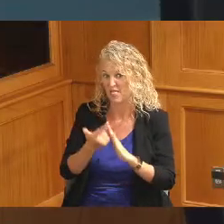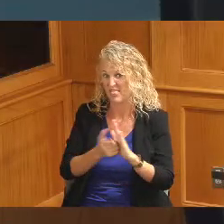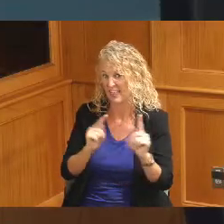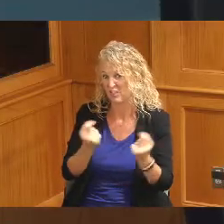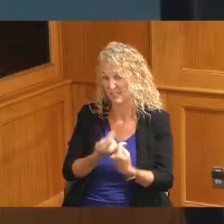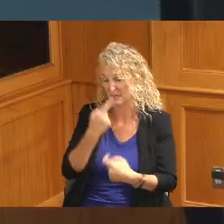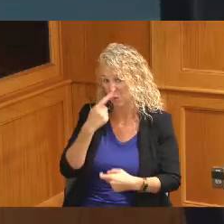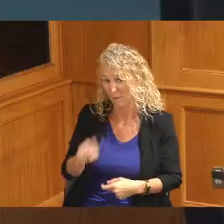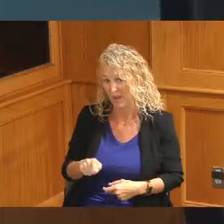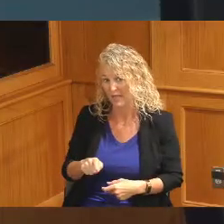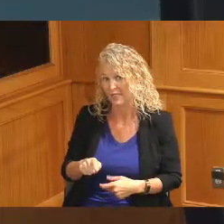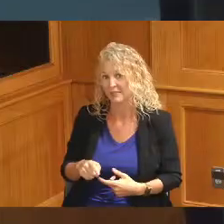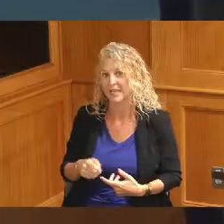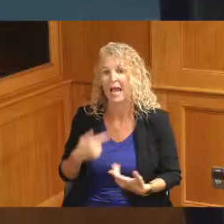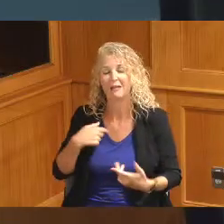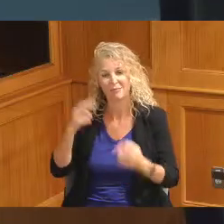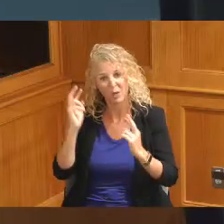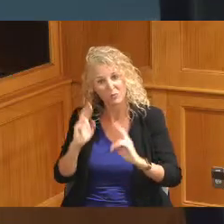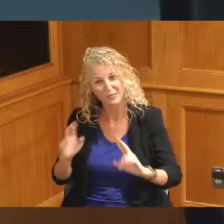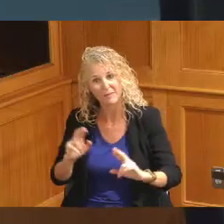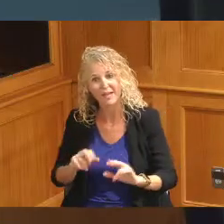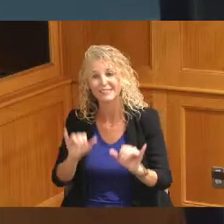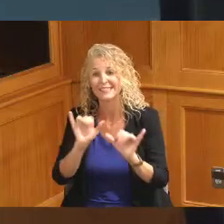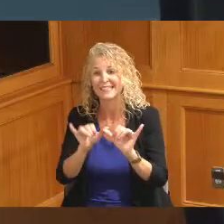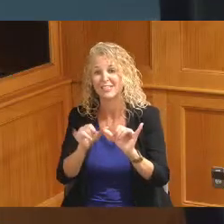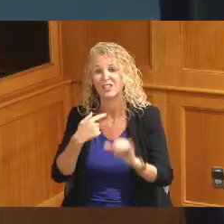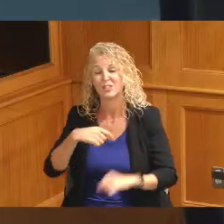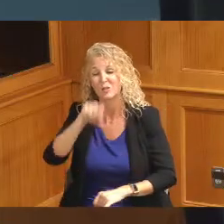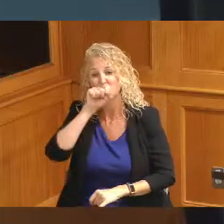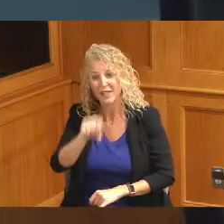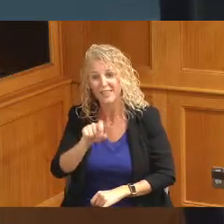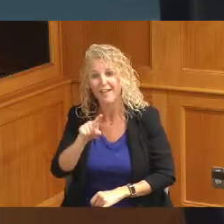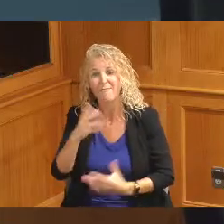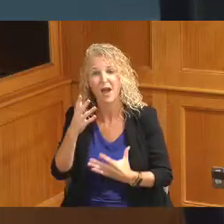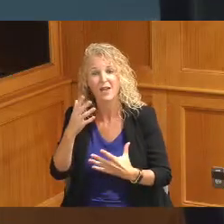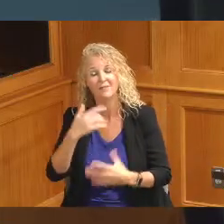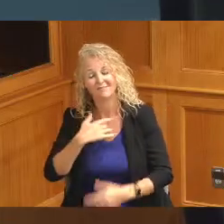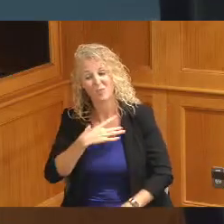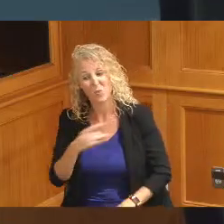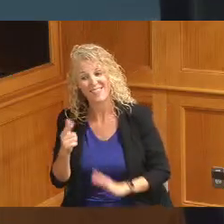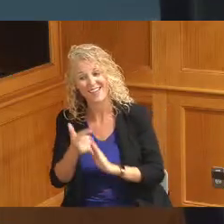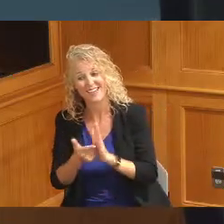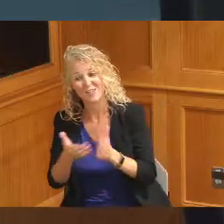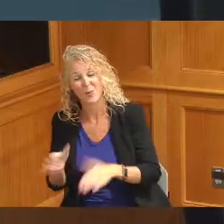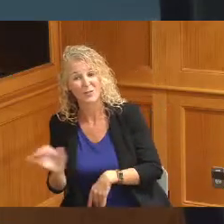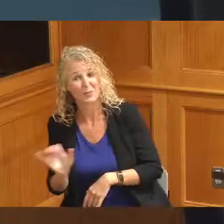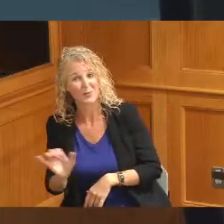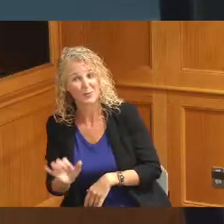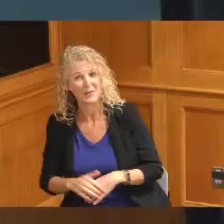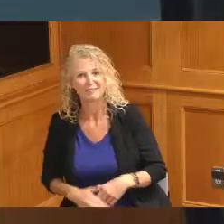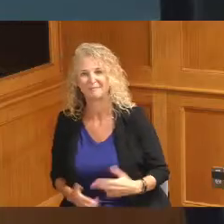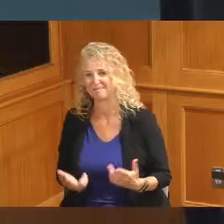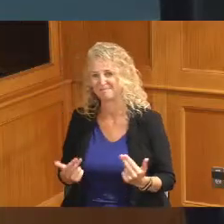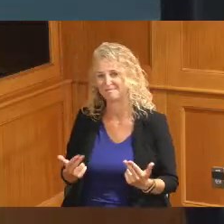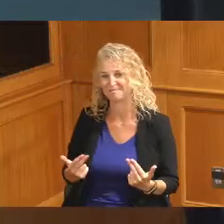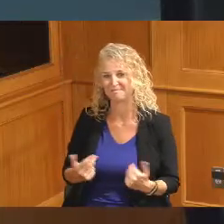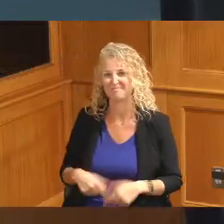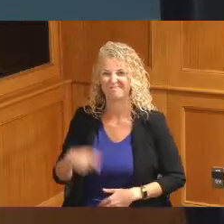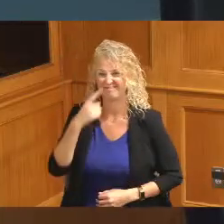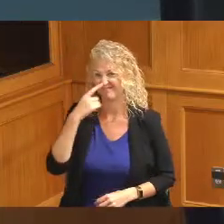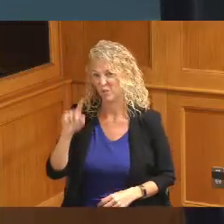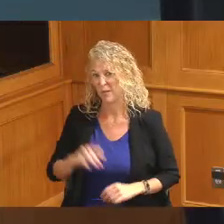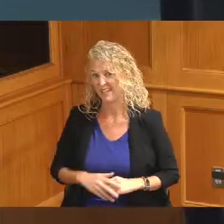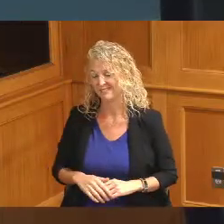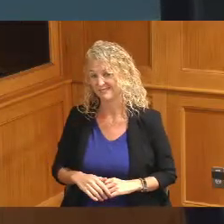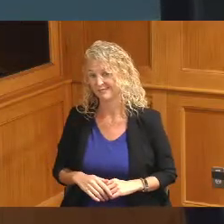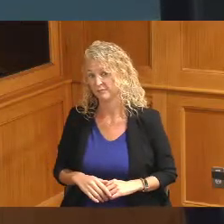team. With all due respect, we love engineers. We also like attorneys. So let's bring them in and answer the questions before we